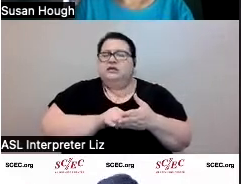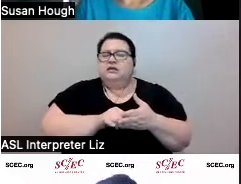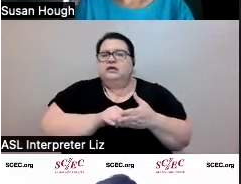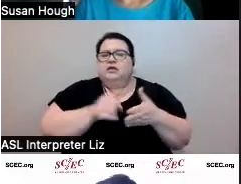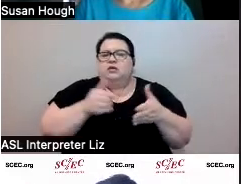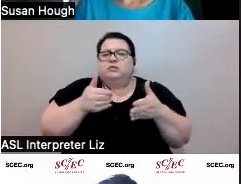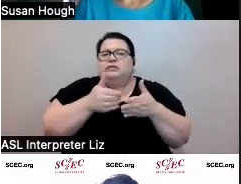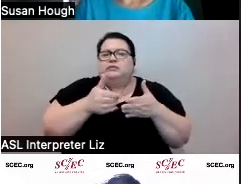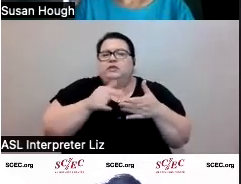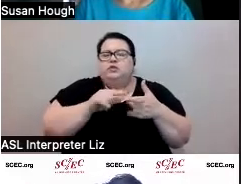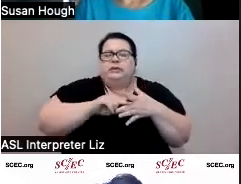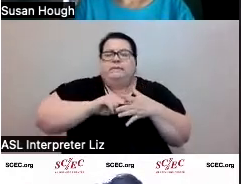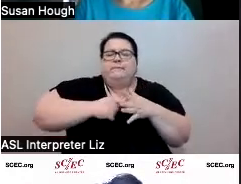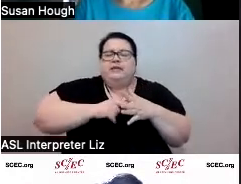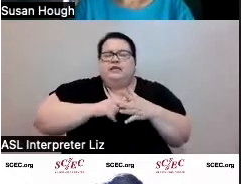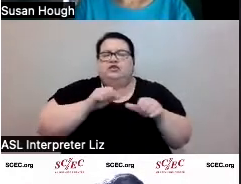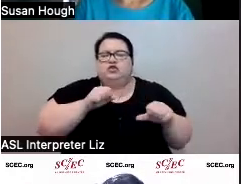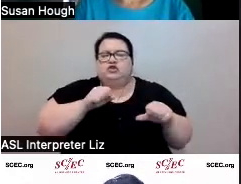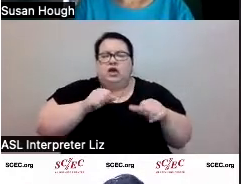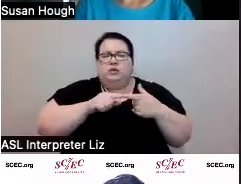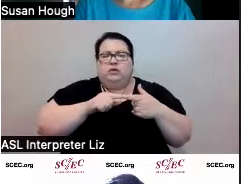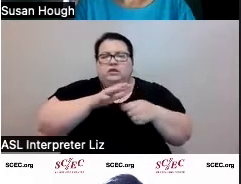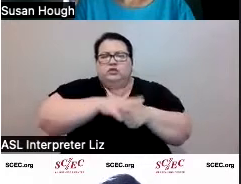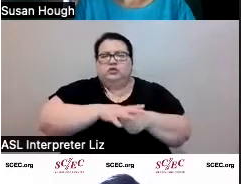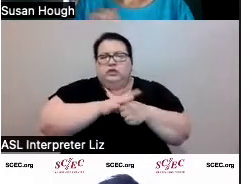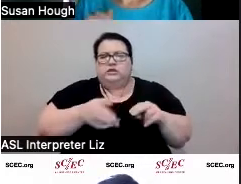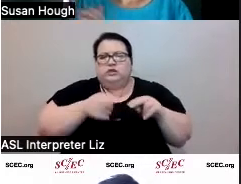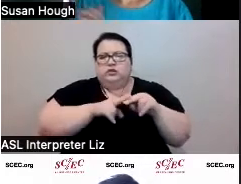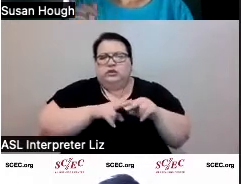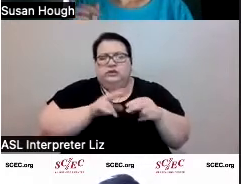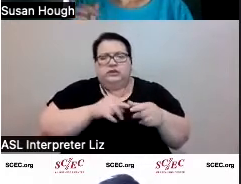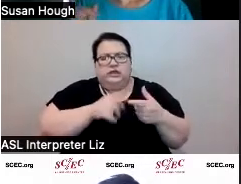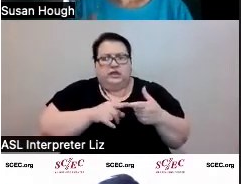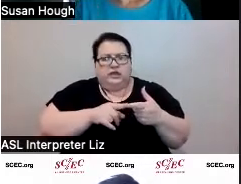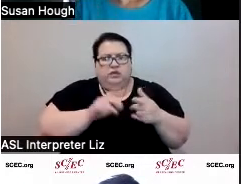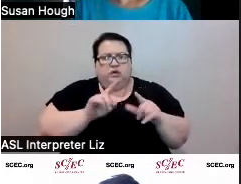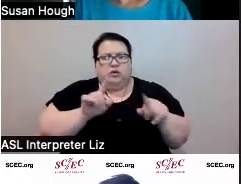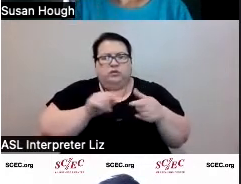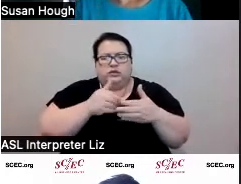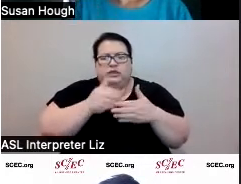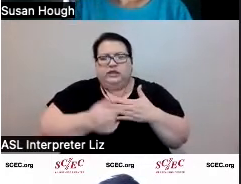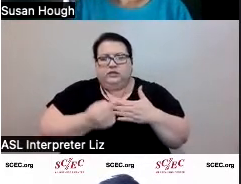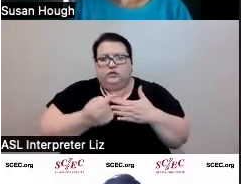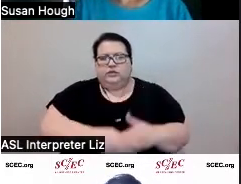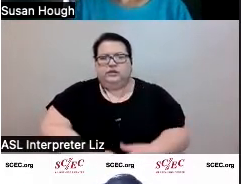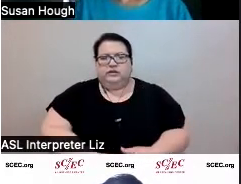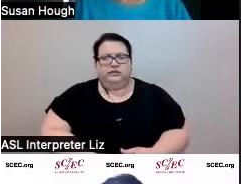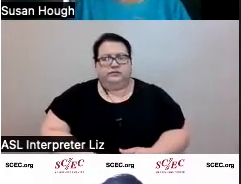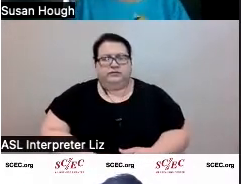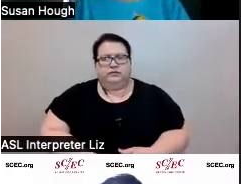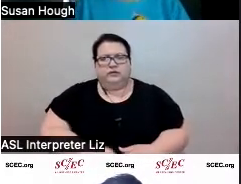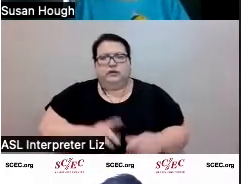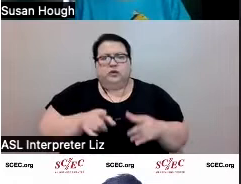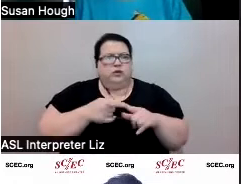shock where the stresses are increased. And then if we can go to the next slide. When